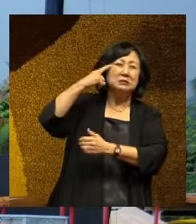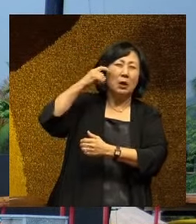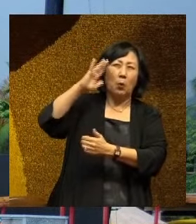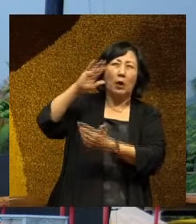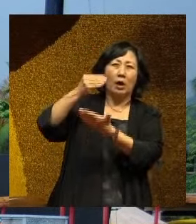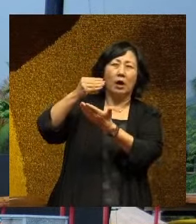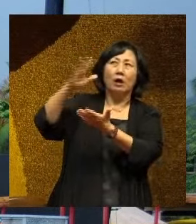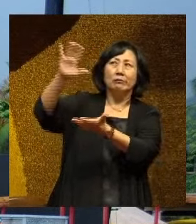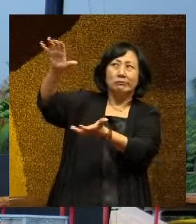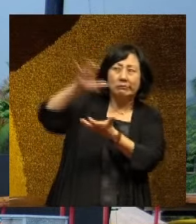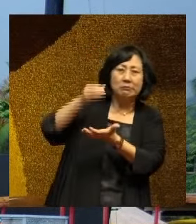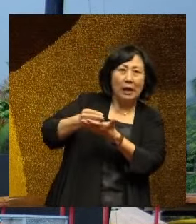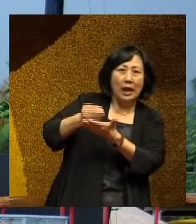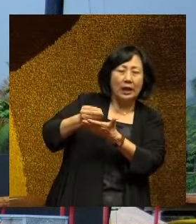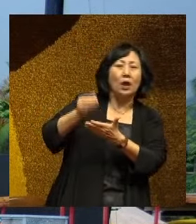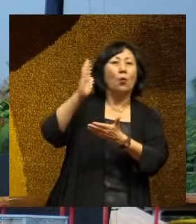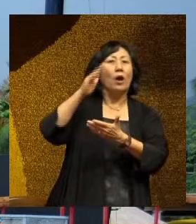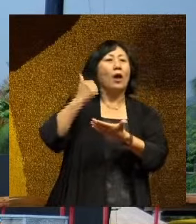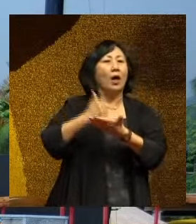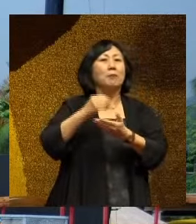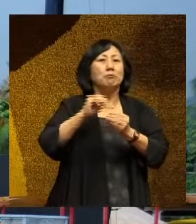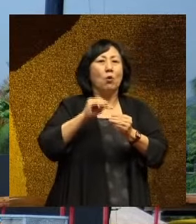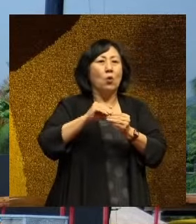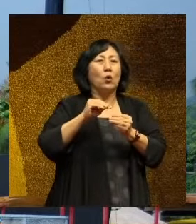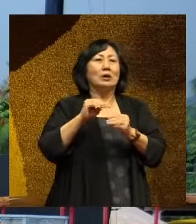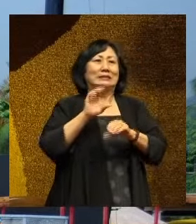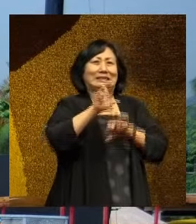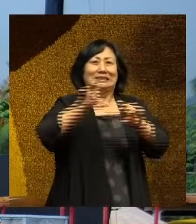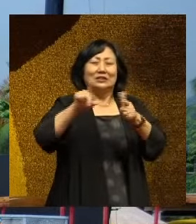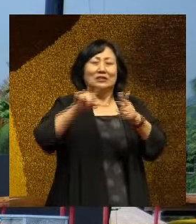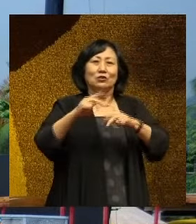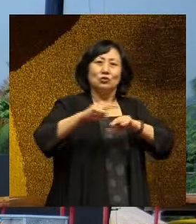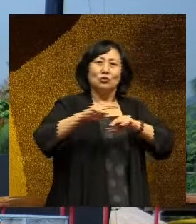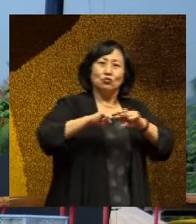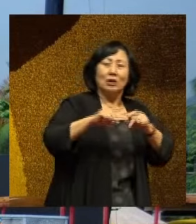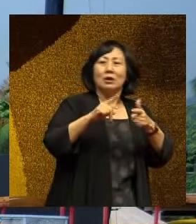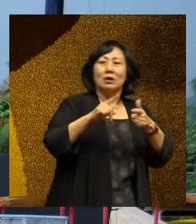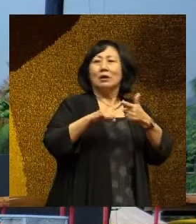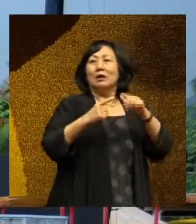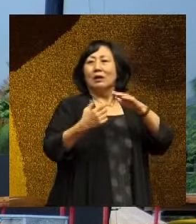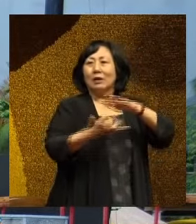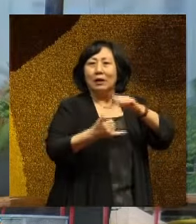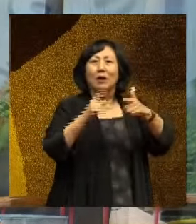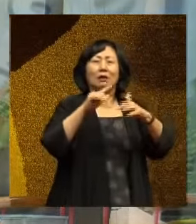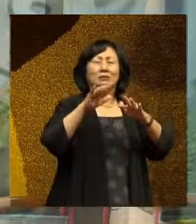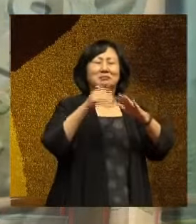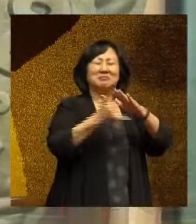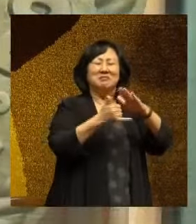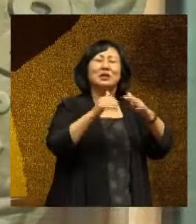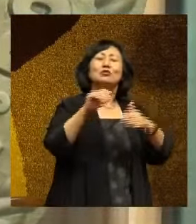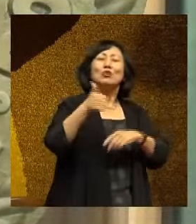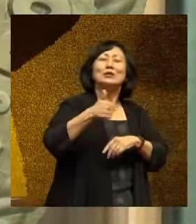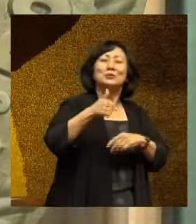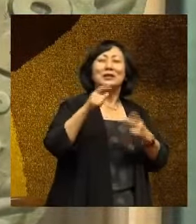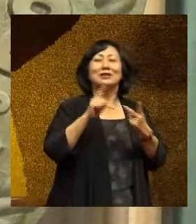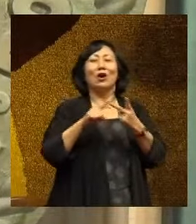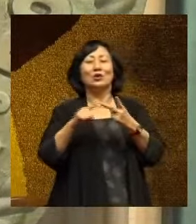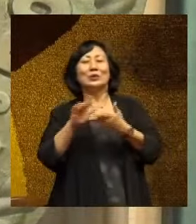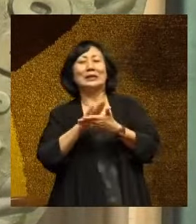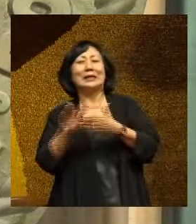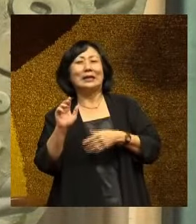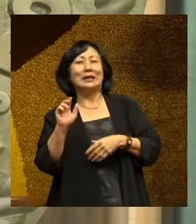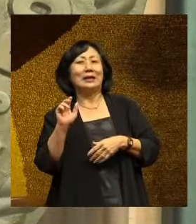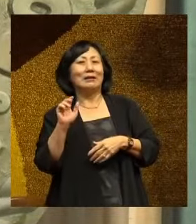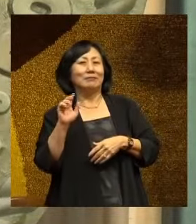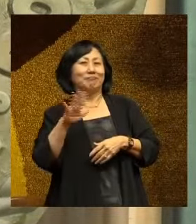the development of transportation, clean energy, and our internet capacity. And